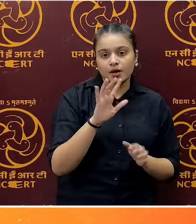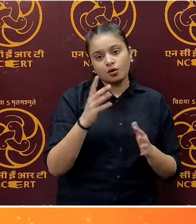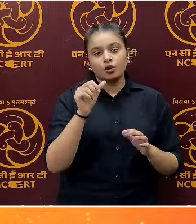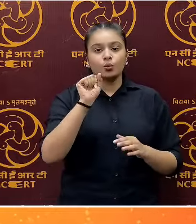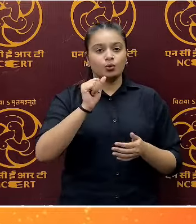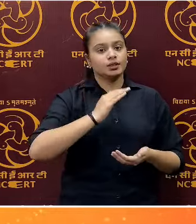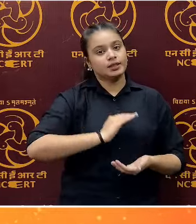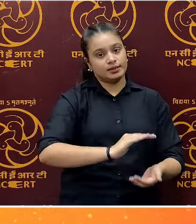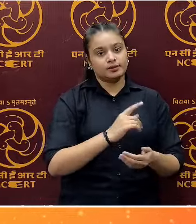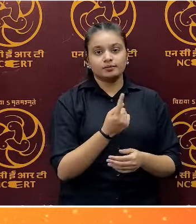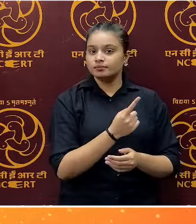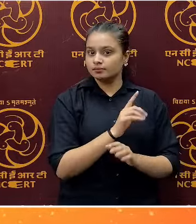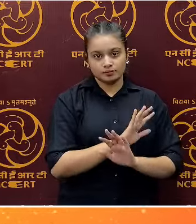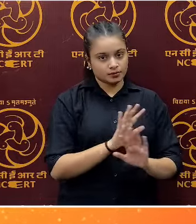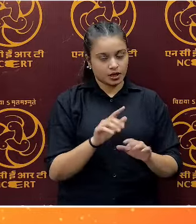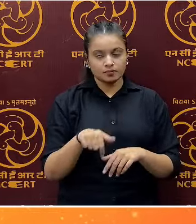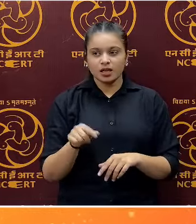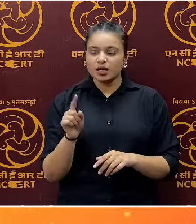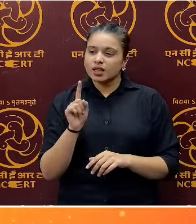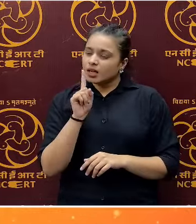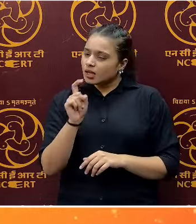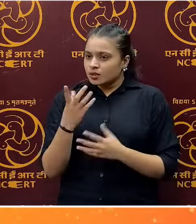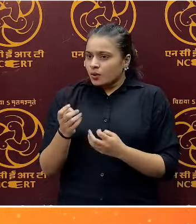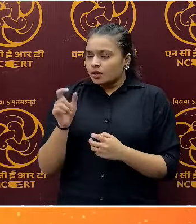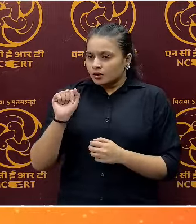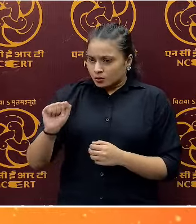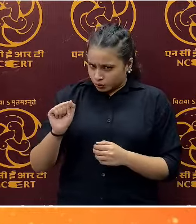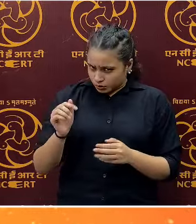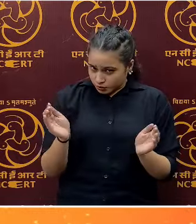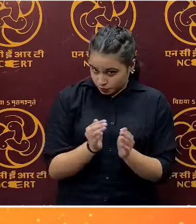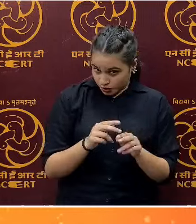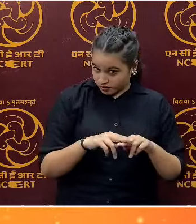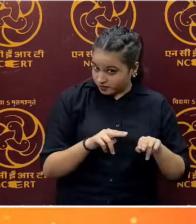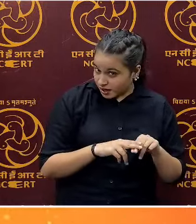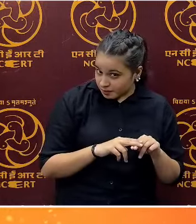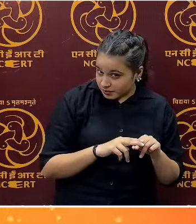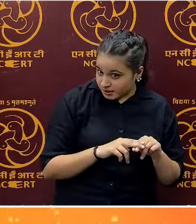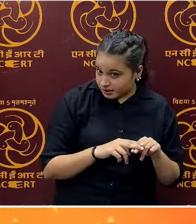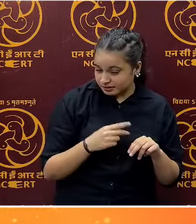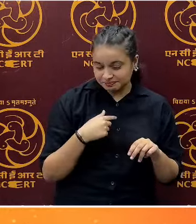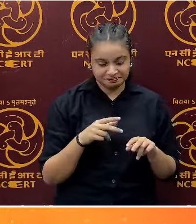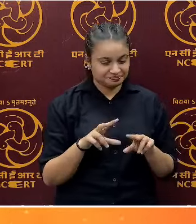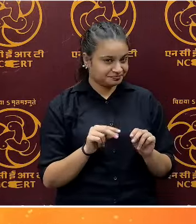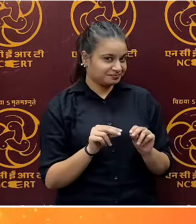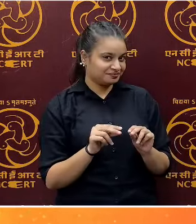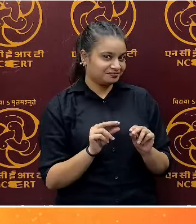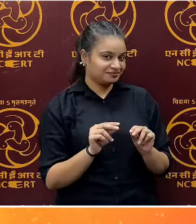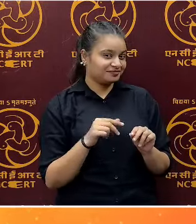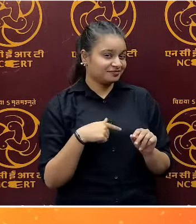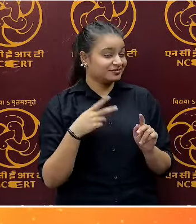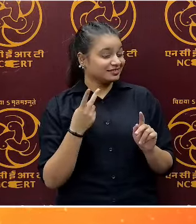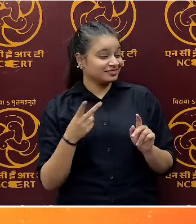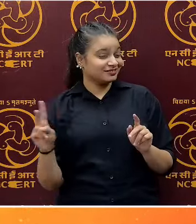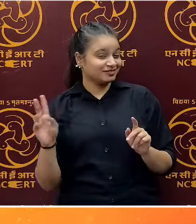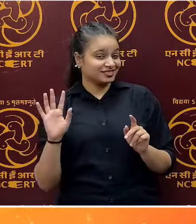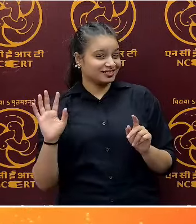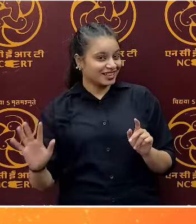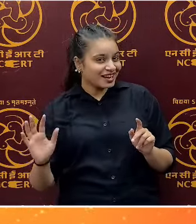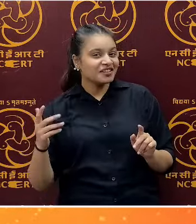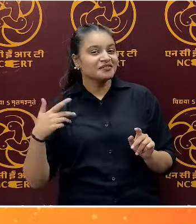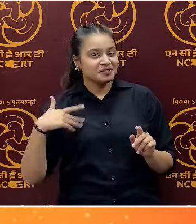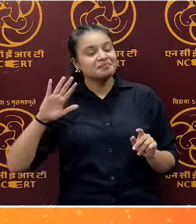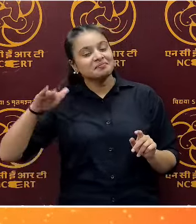kids. But ma'am, here I want to ask you something. Are you from a nuclear family? I am not. I am from a different, I will talk about that different